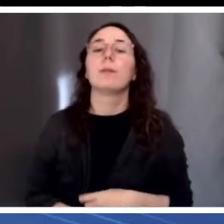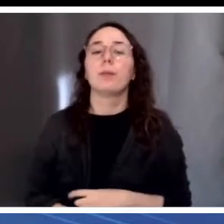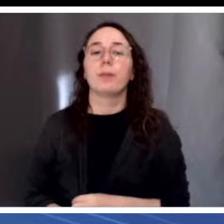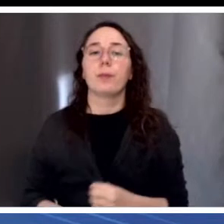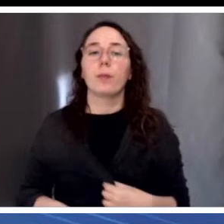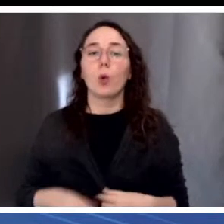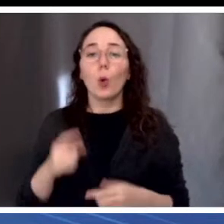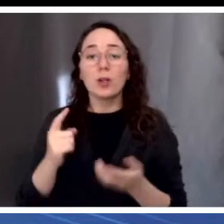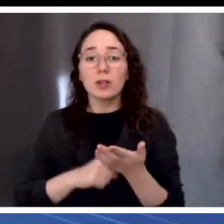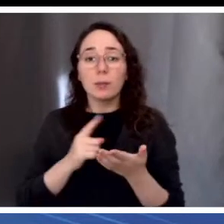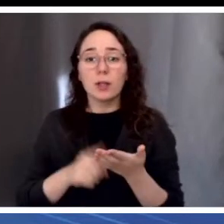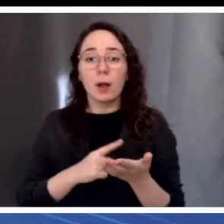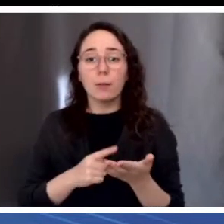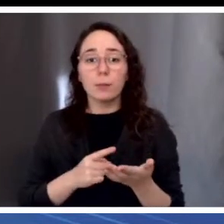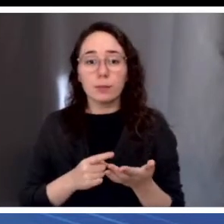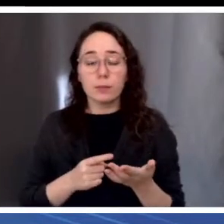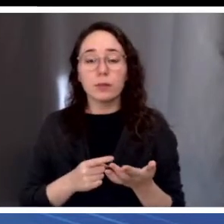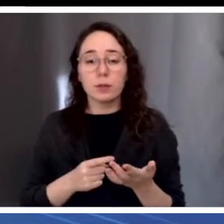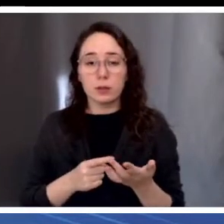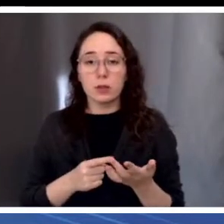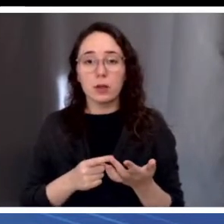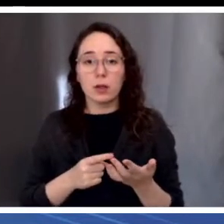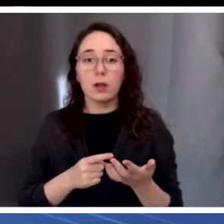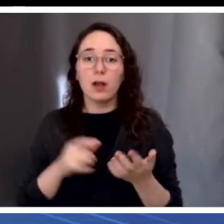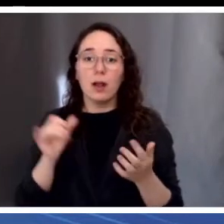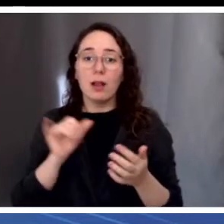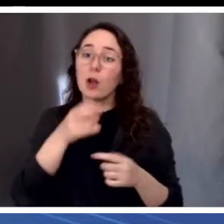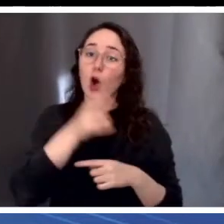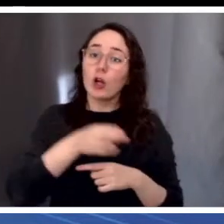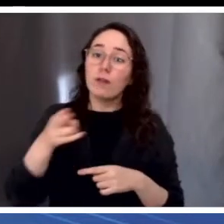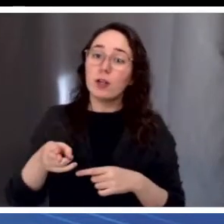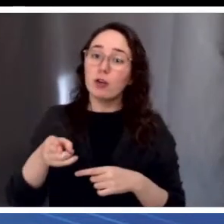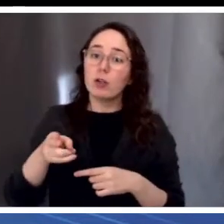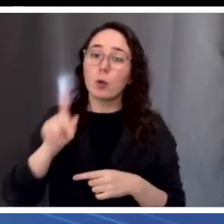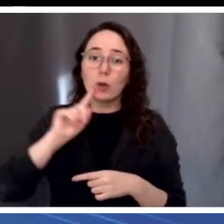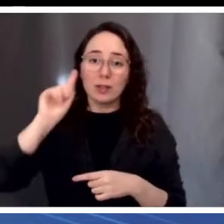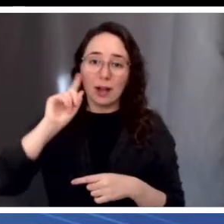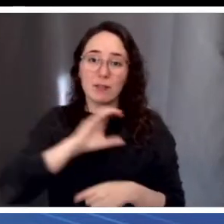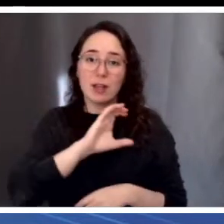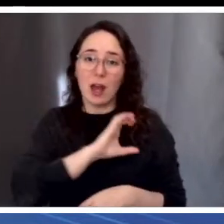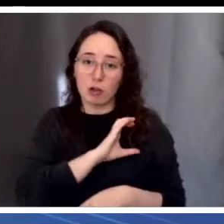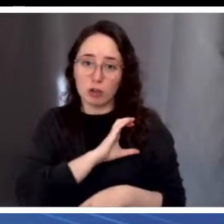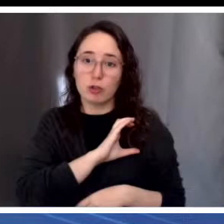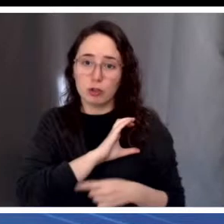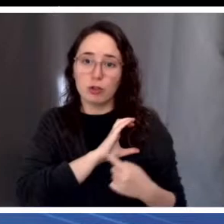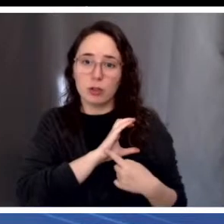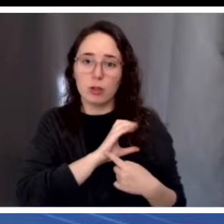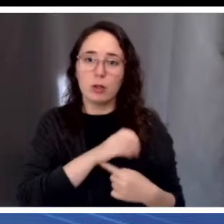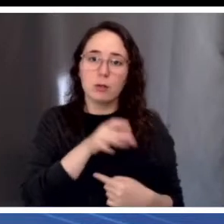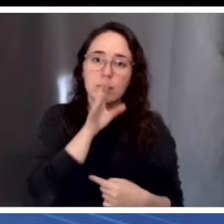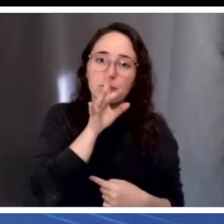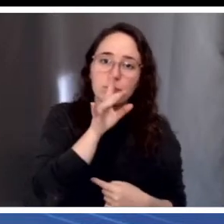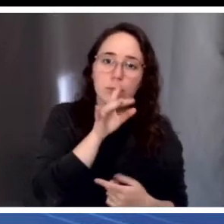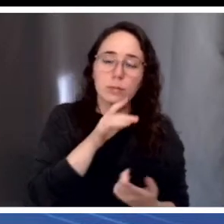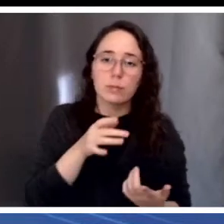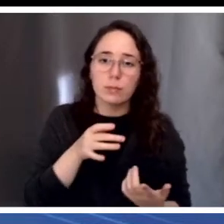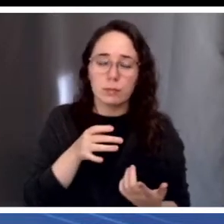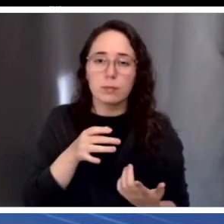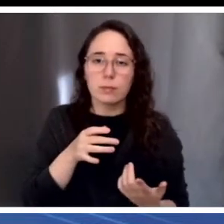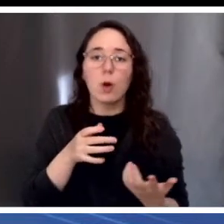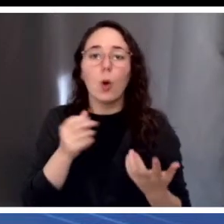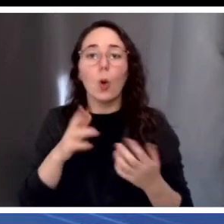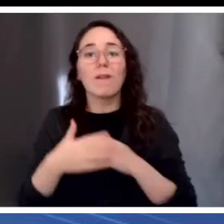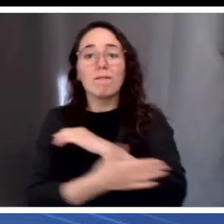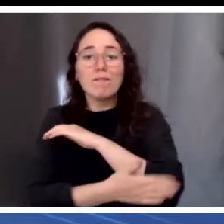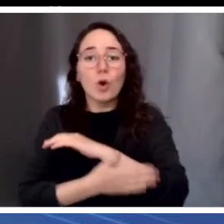are hard of hearing or depth of the subject of some of my projects that I work on. Then we have foreign films